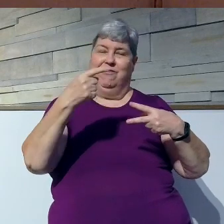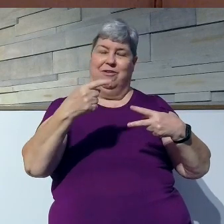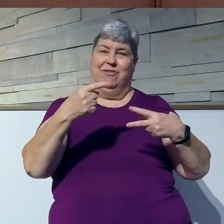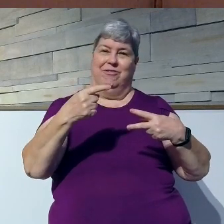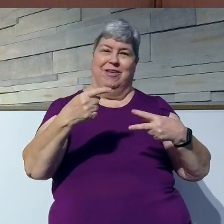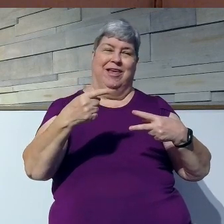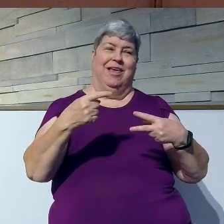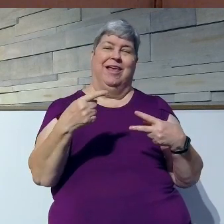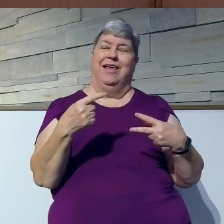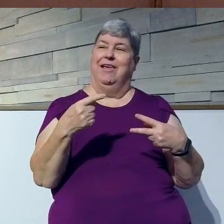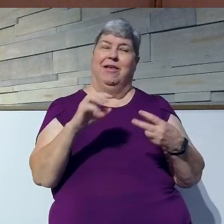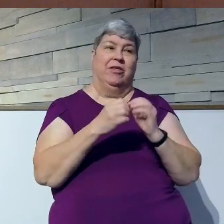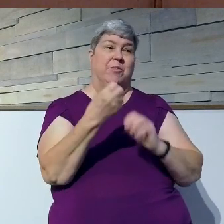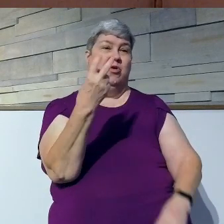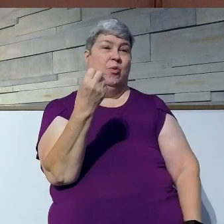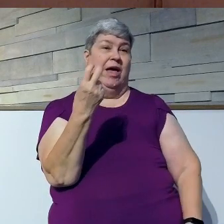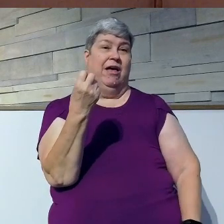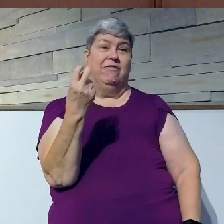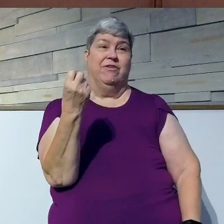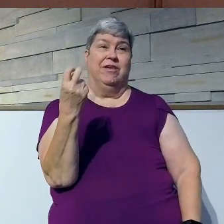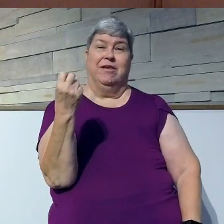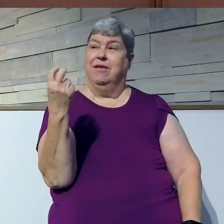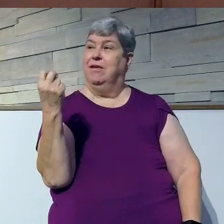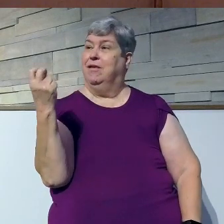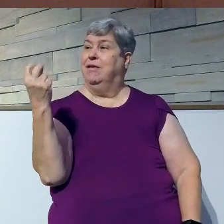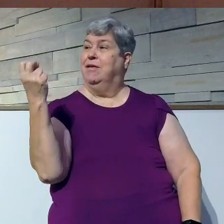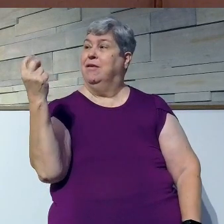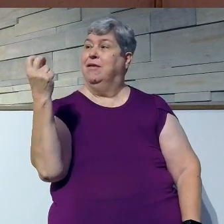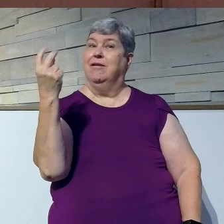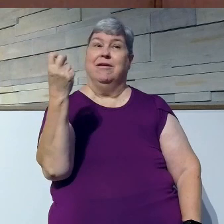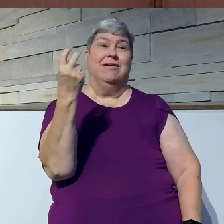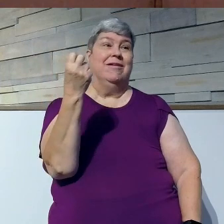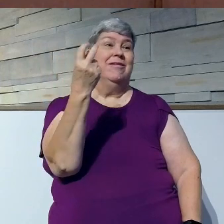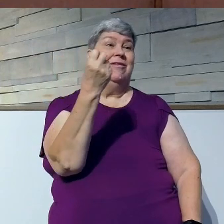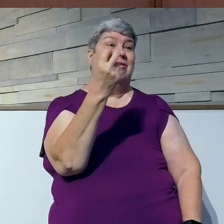second service. Number 12. Does anybody have number 12 and willing to admit it?